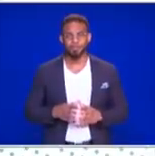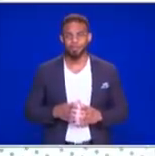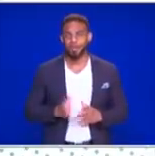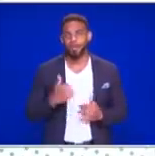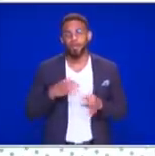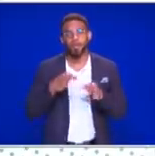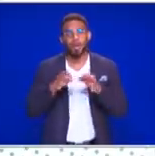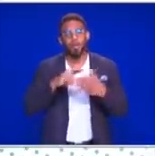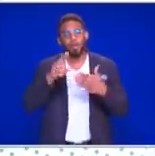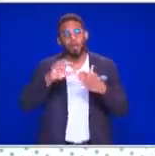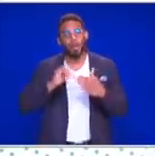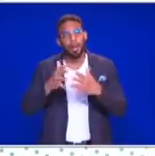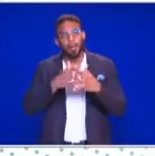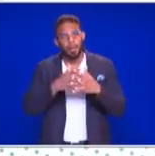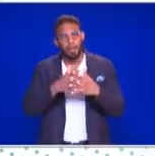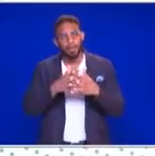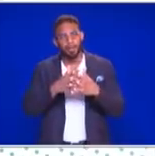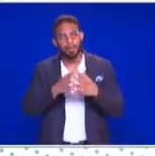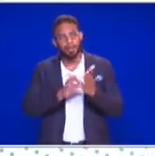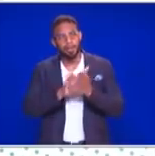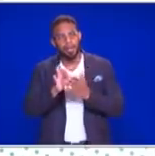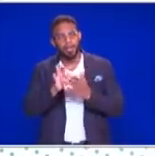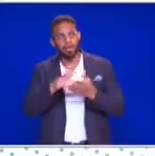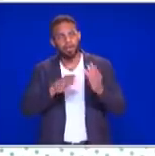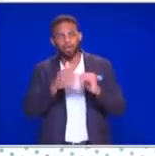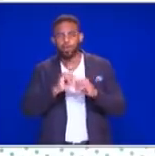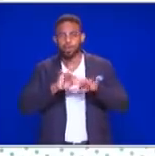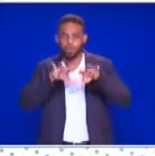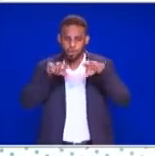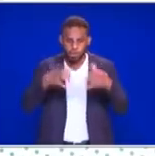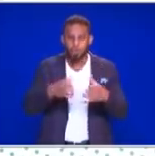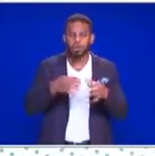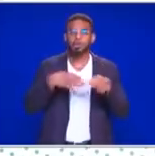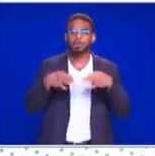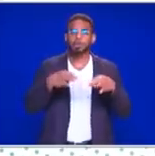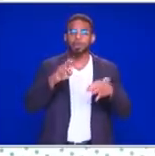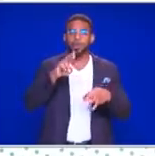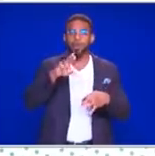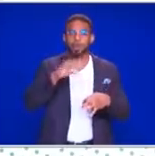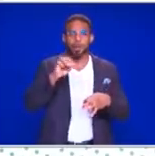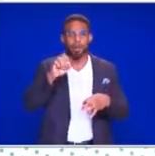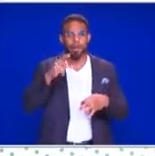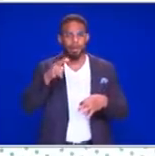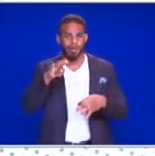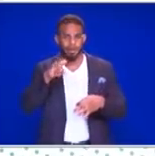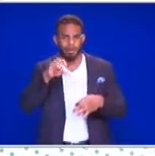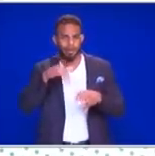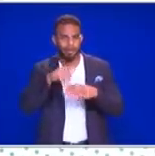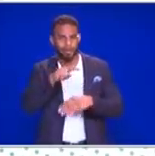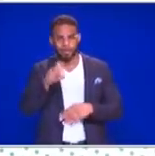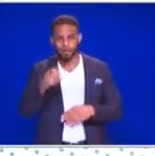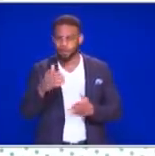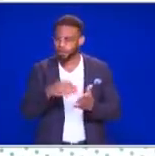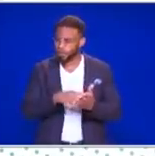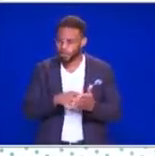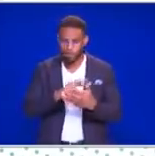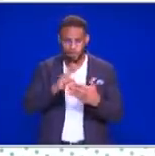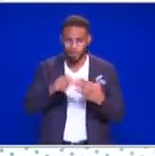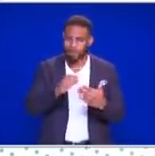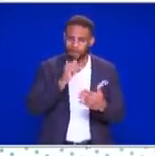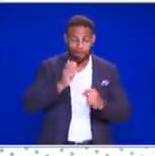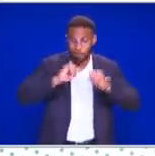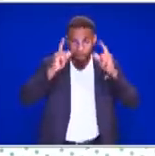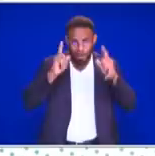We describe the results in our America Counts story with an overview of race and ethnicity in the United States. Again, these results are